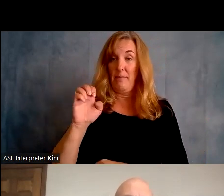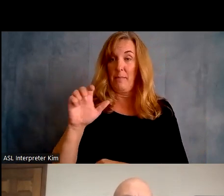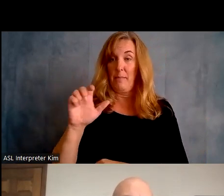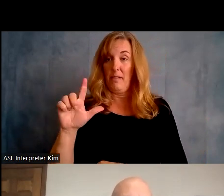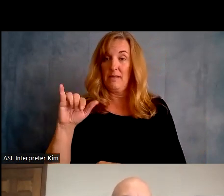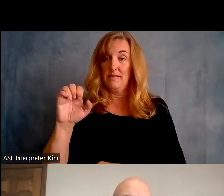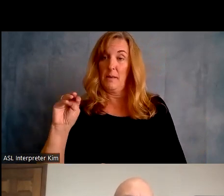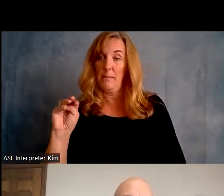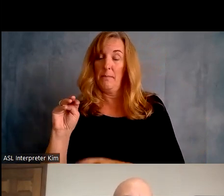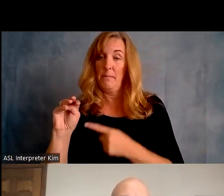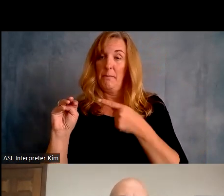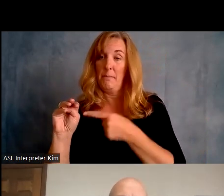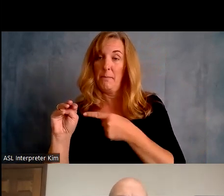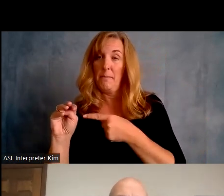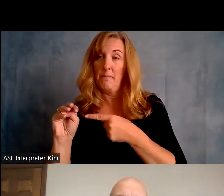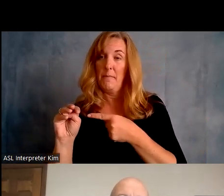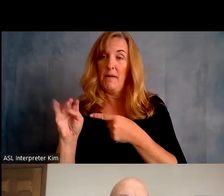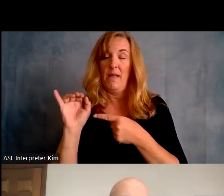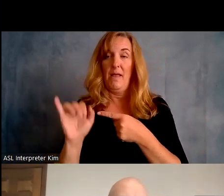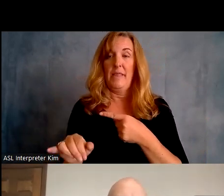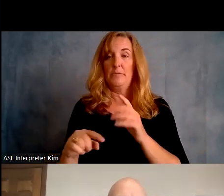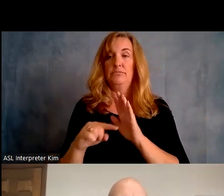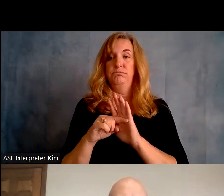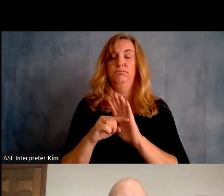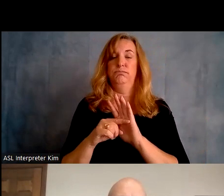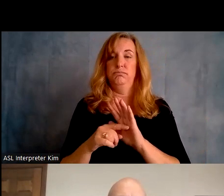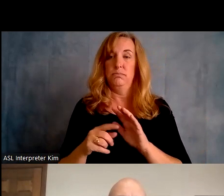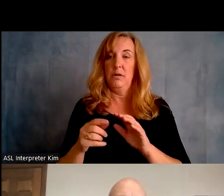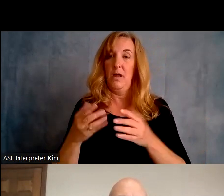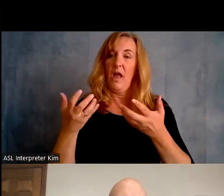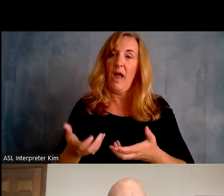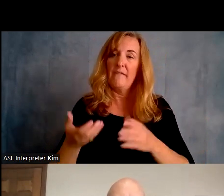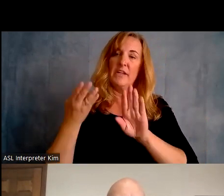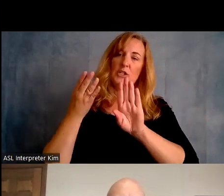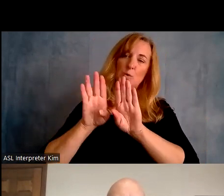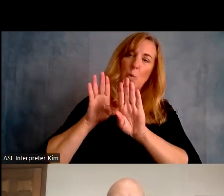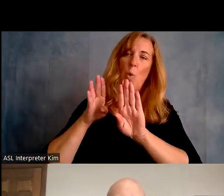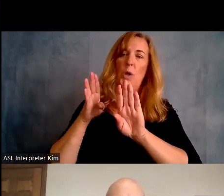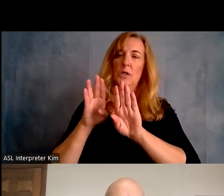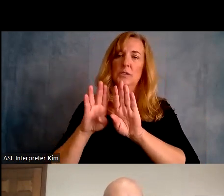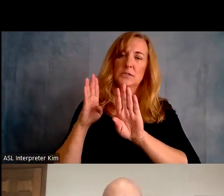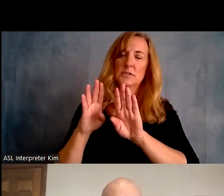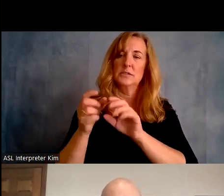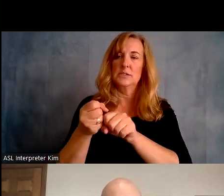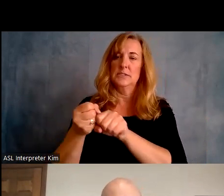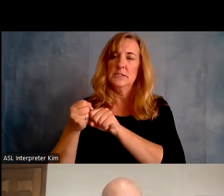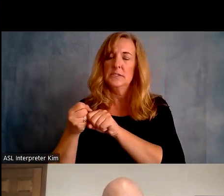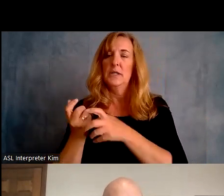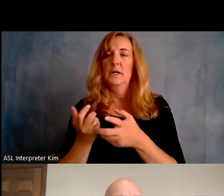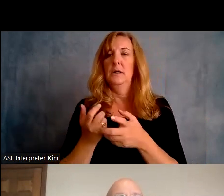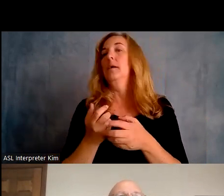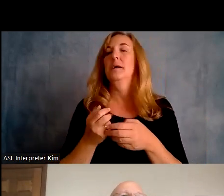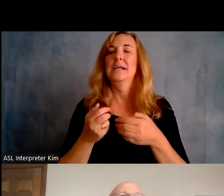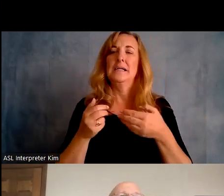is steep steps and heavy doors and slideshows without